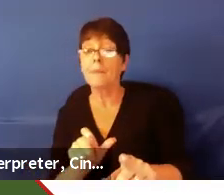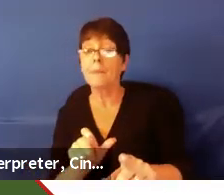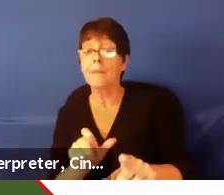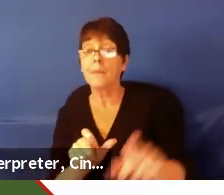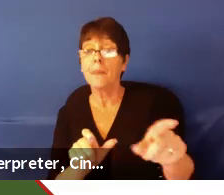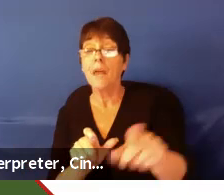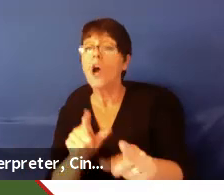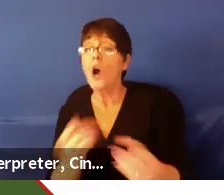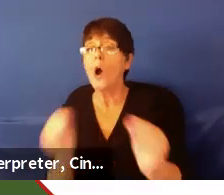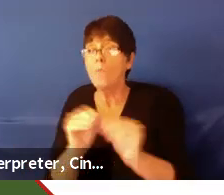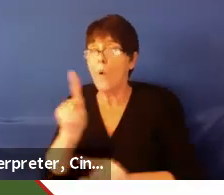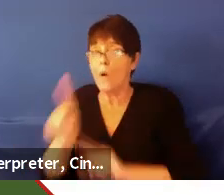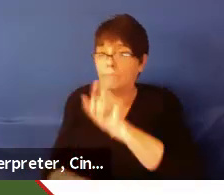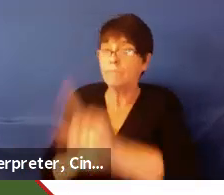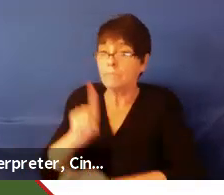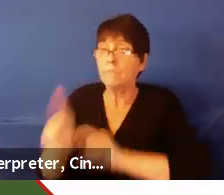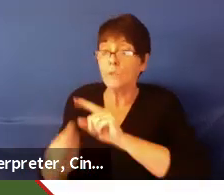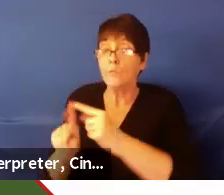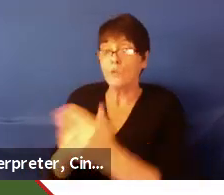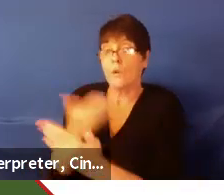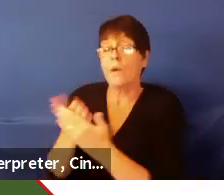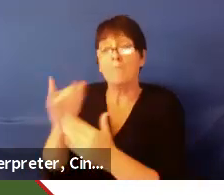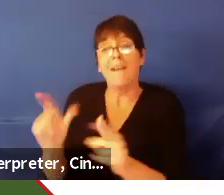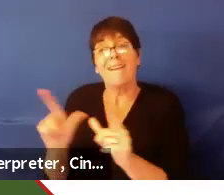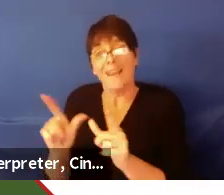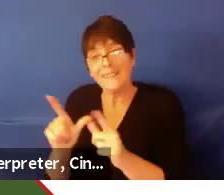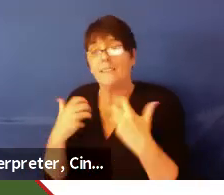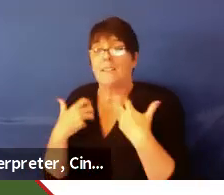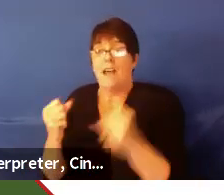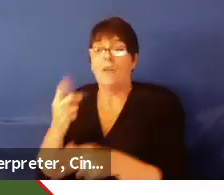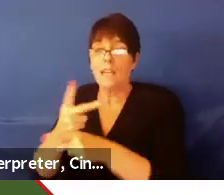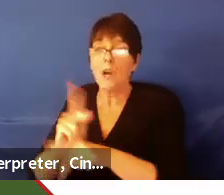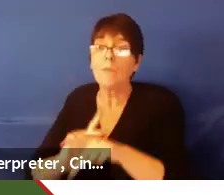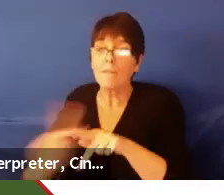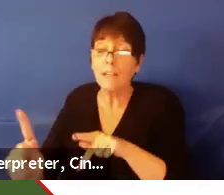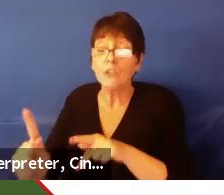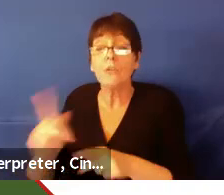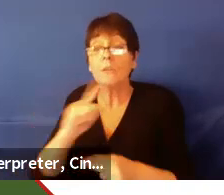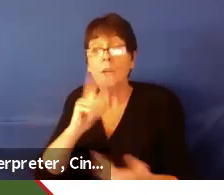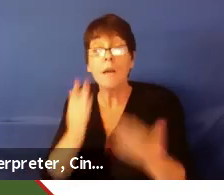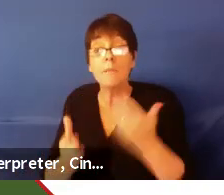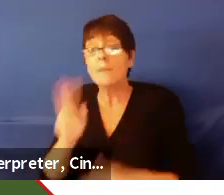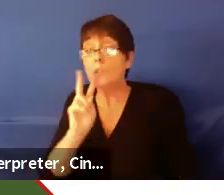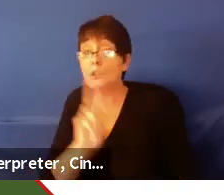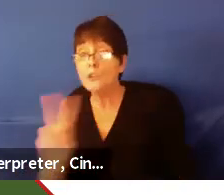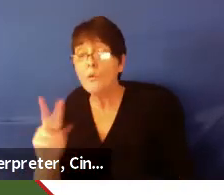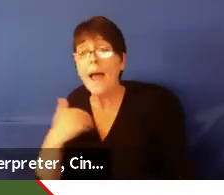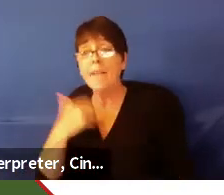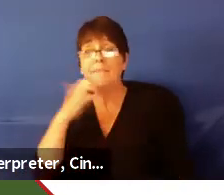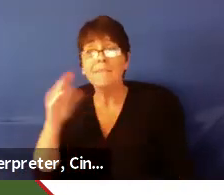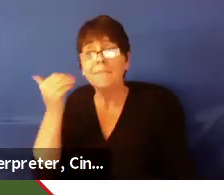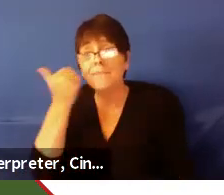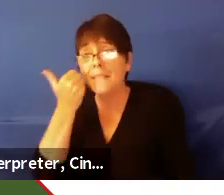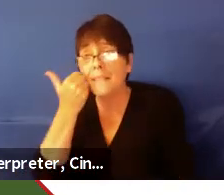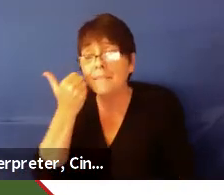there'll be more questions asked there by a licensed healthcare professional. It could be that the 2-year-old has a fever